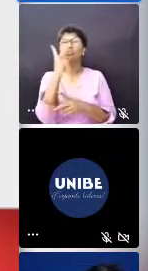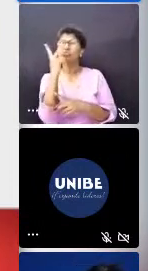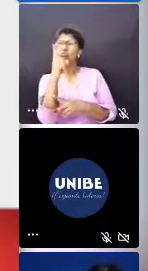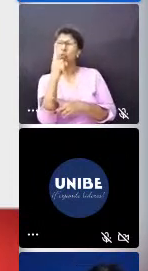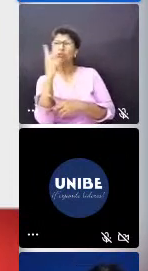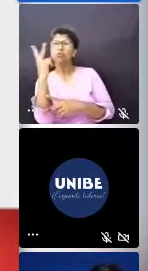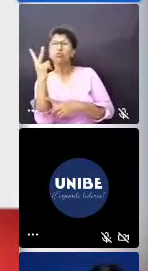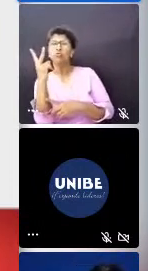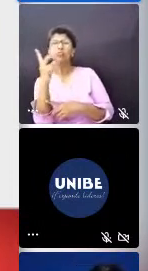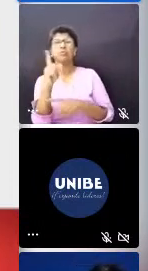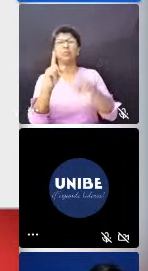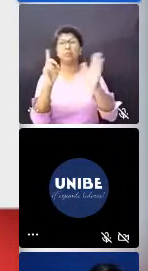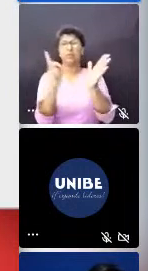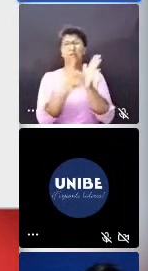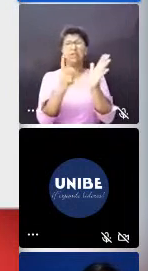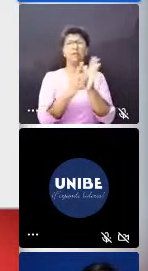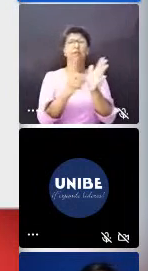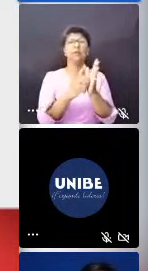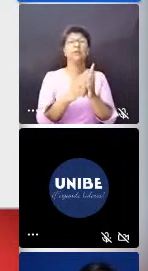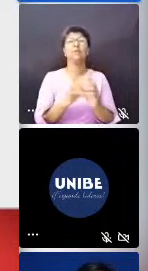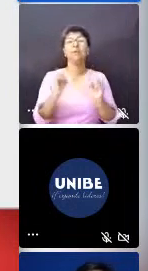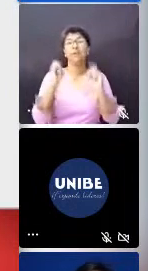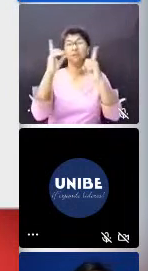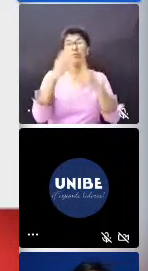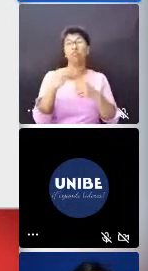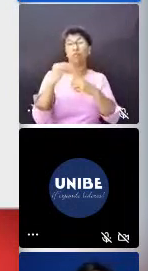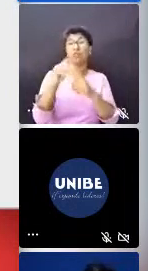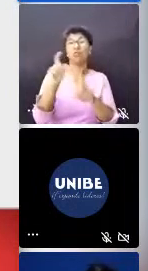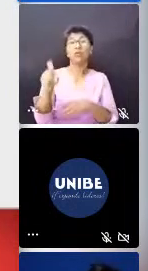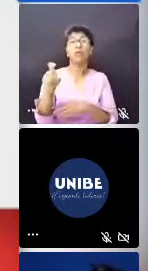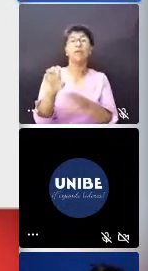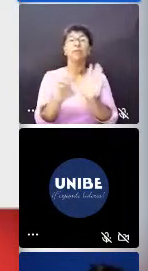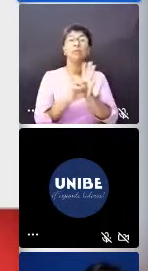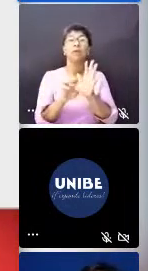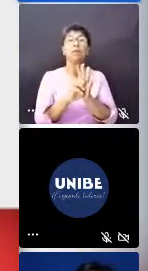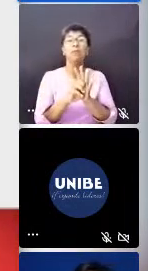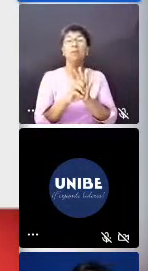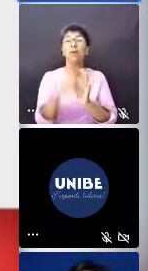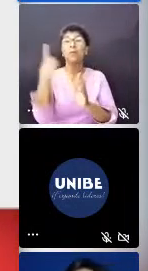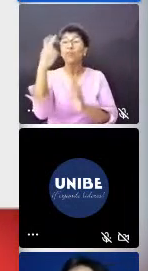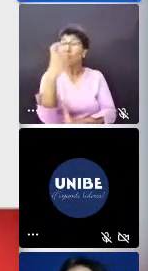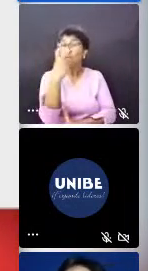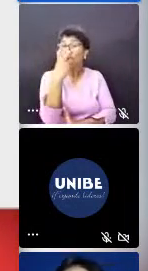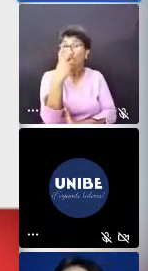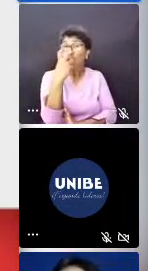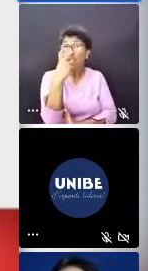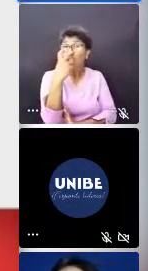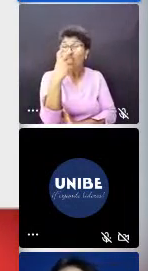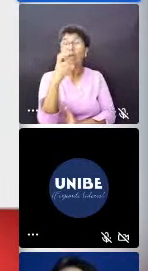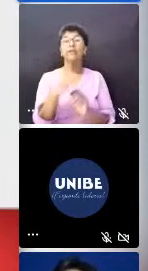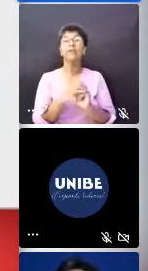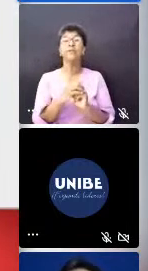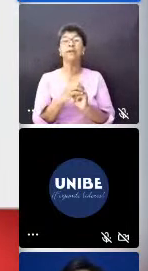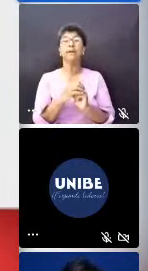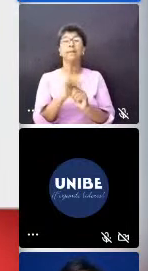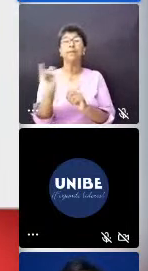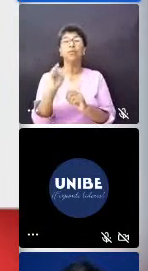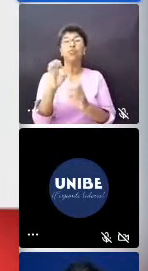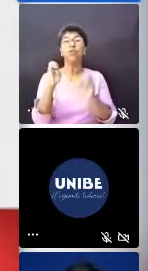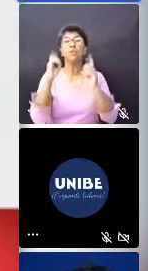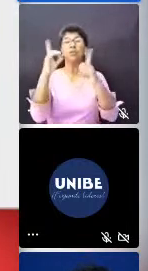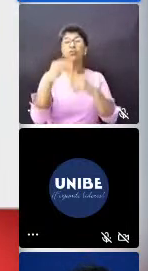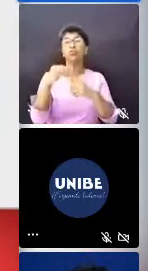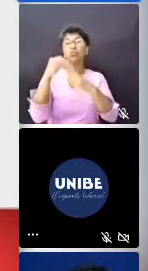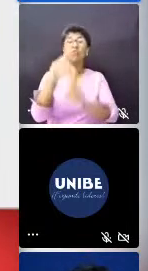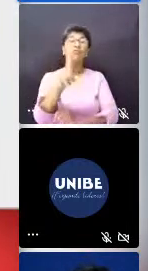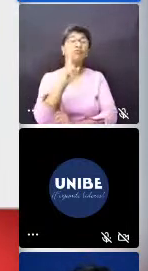of disability of or special educational needs. For example, there are special schools for the blind and visually impaired. There are schools for